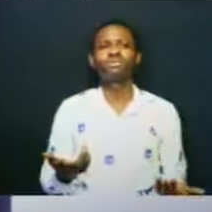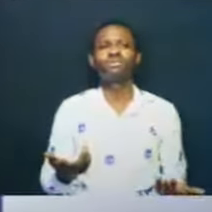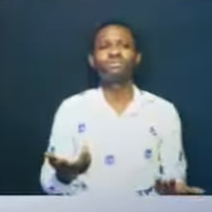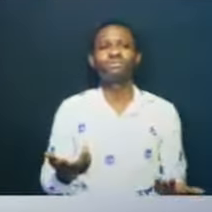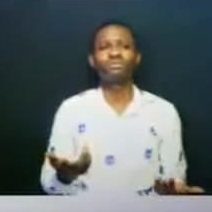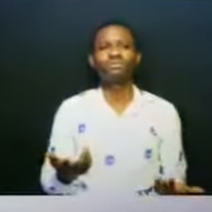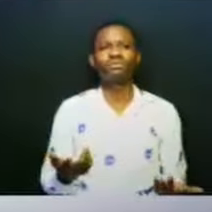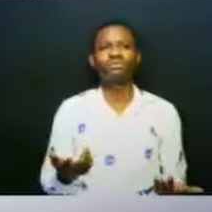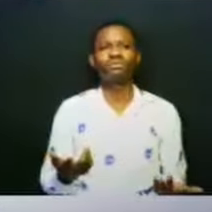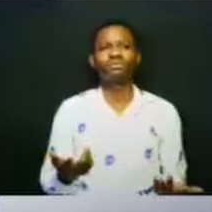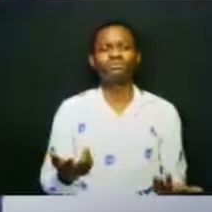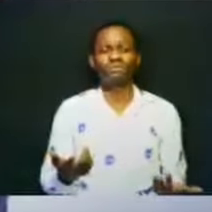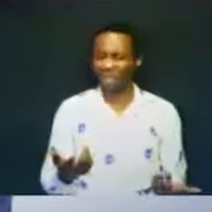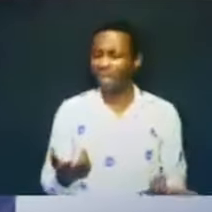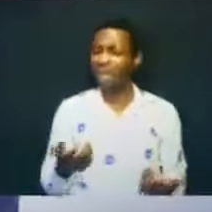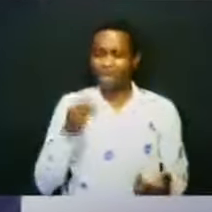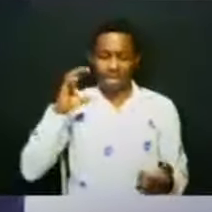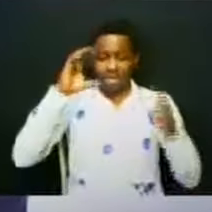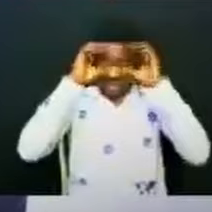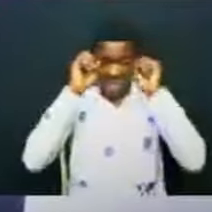also knows this girl very well.